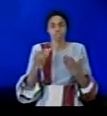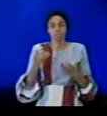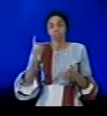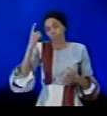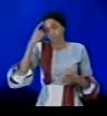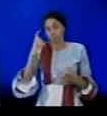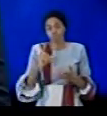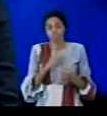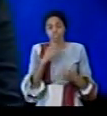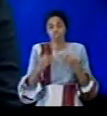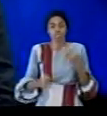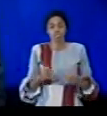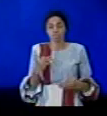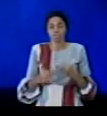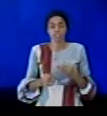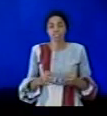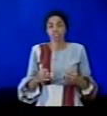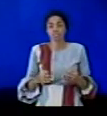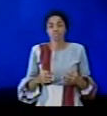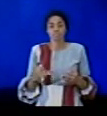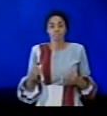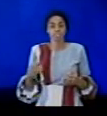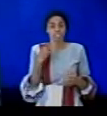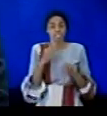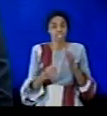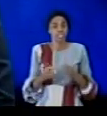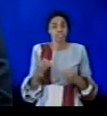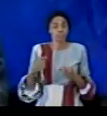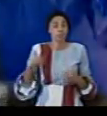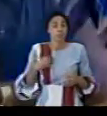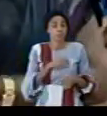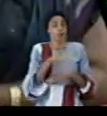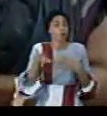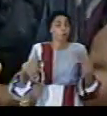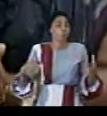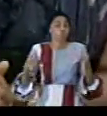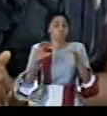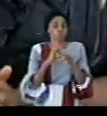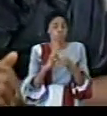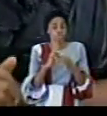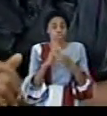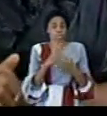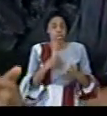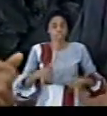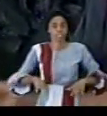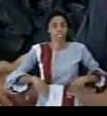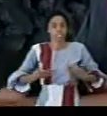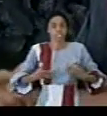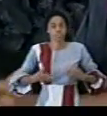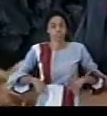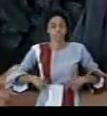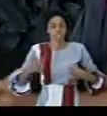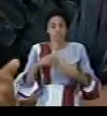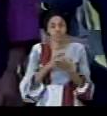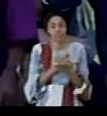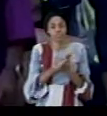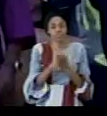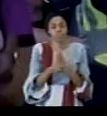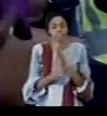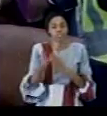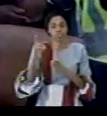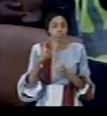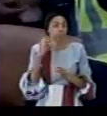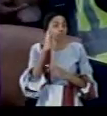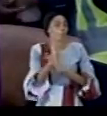will reign in all the churches. If we all are united in the doctrine, the righteousness of God, the world will be awakened.